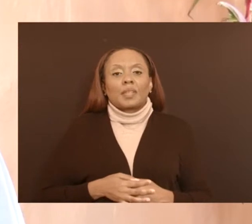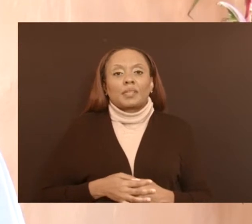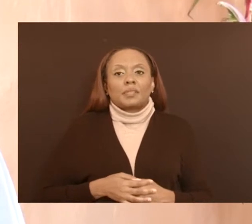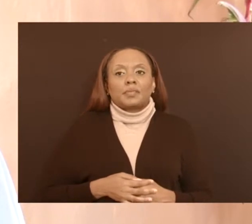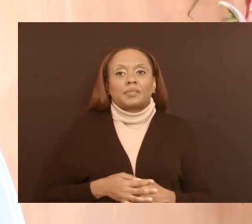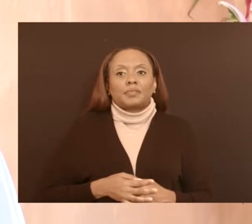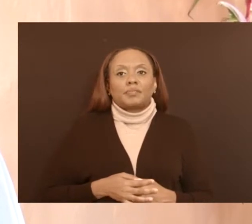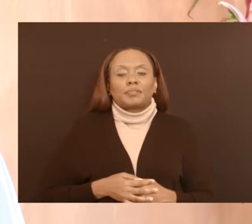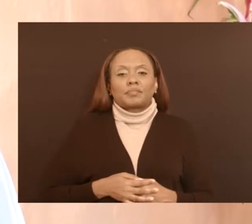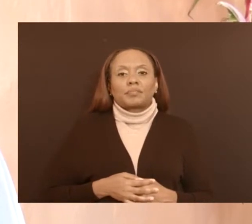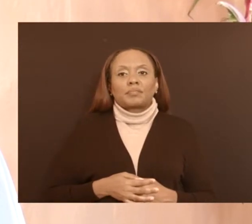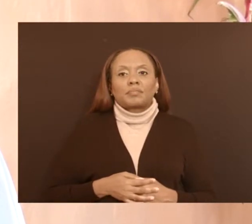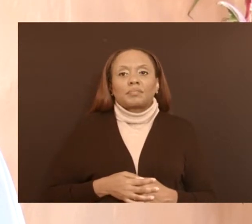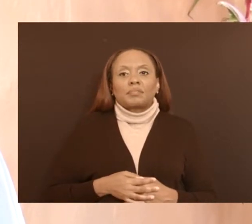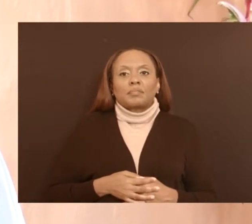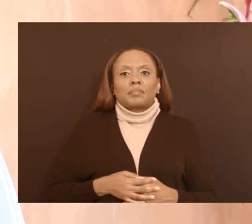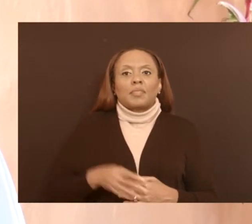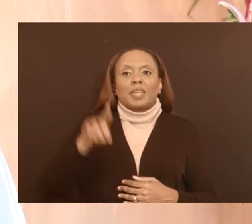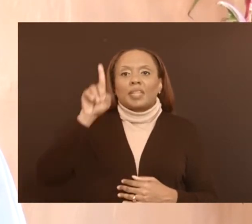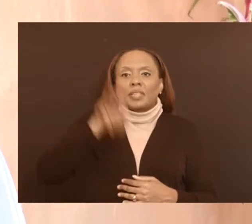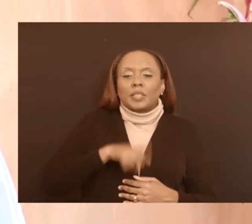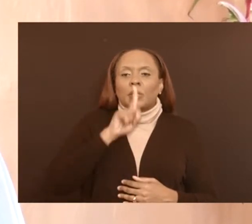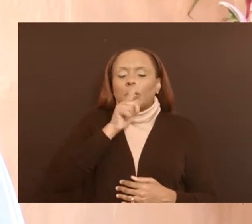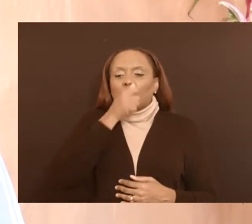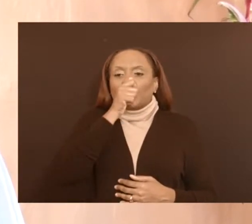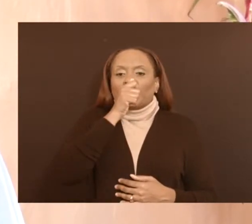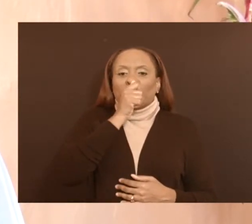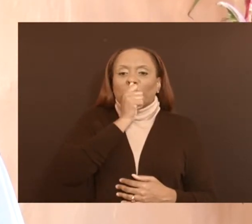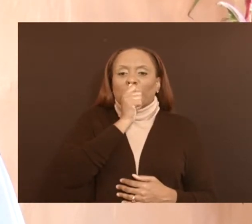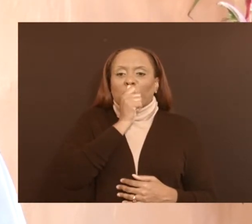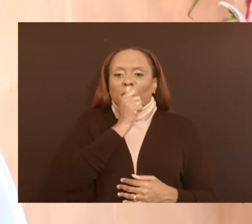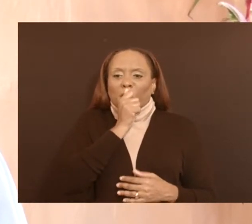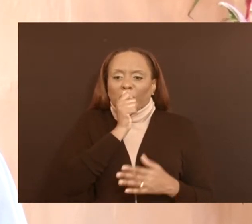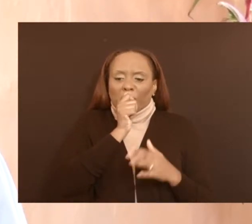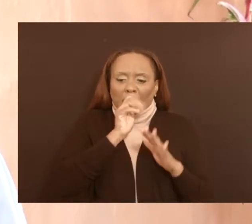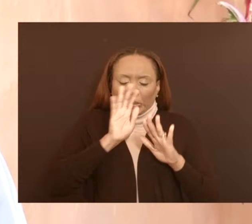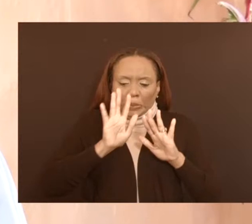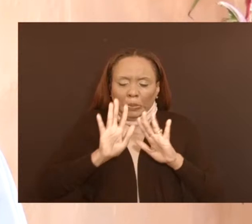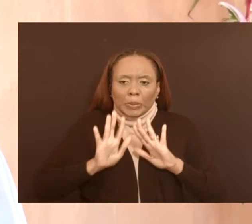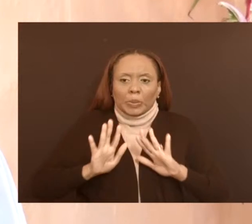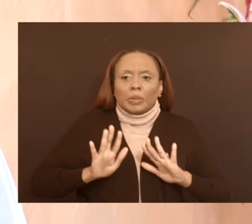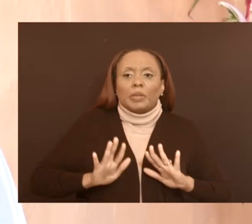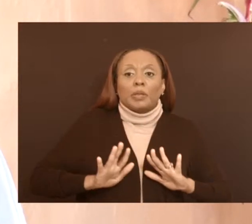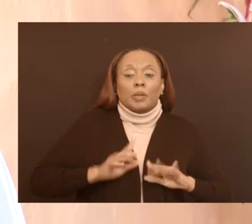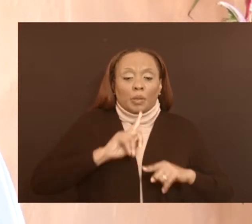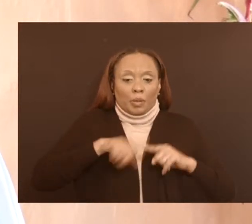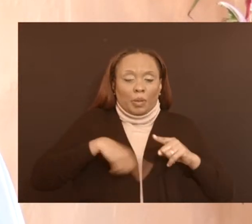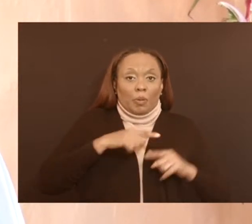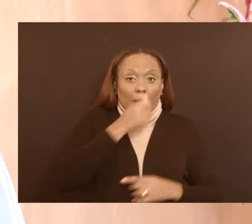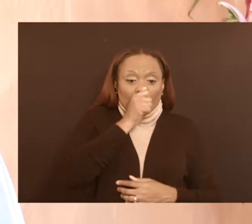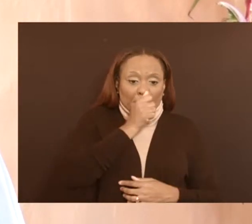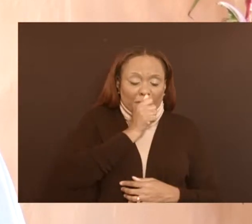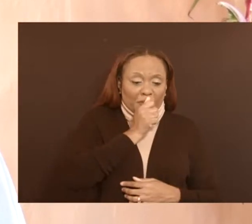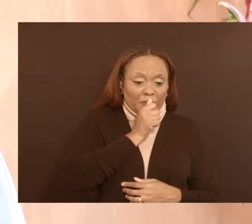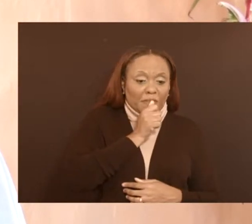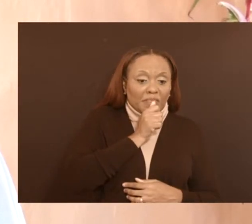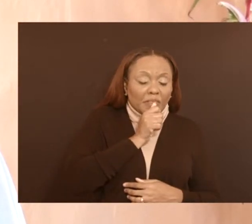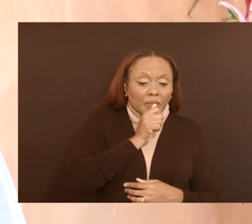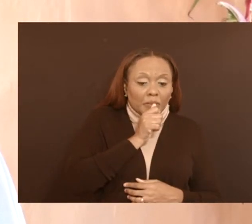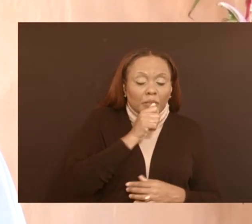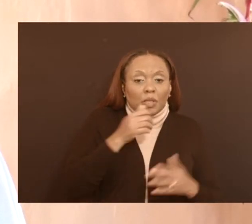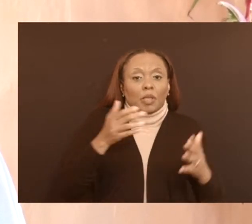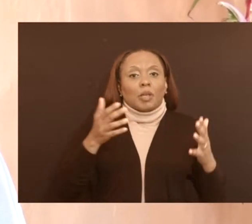of short-term pain in order for us to enjoy long-term gain.